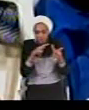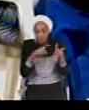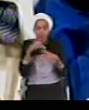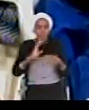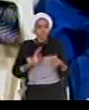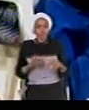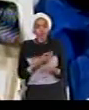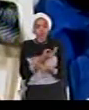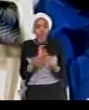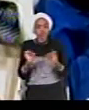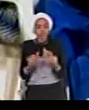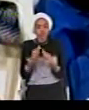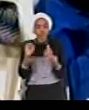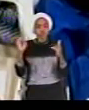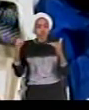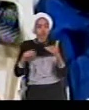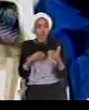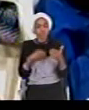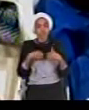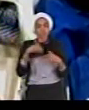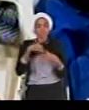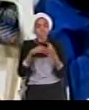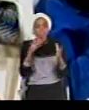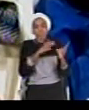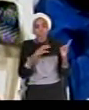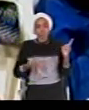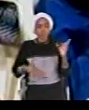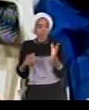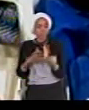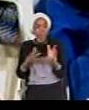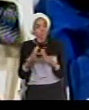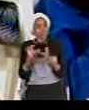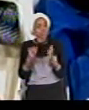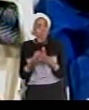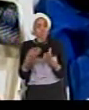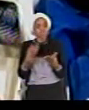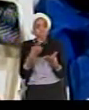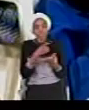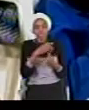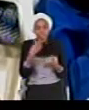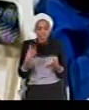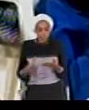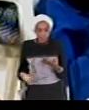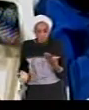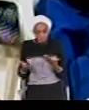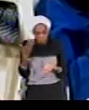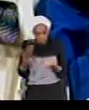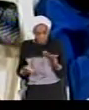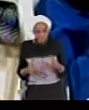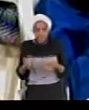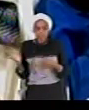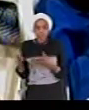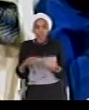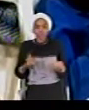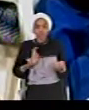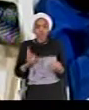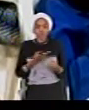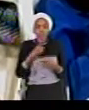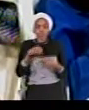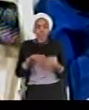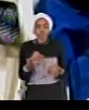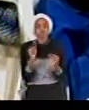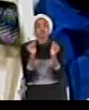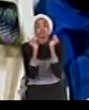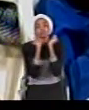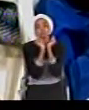we have in Christ Jesus, that they might bring us into bondage.